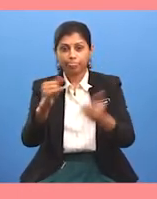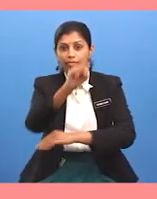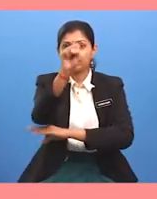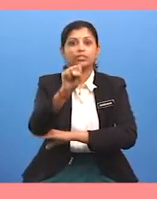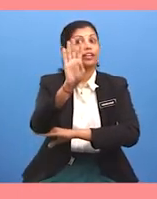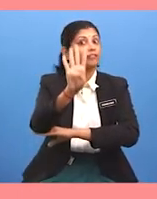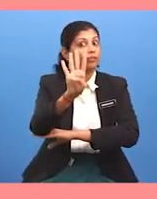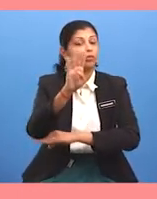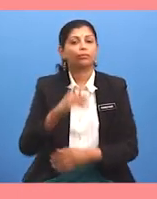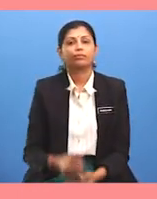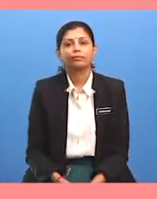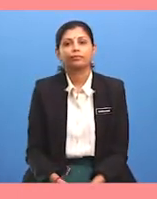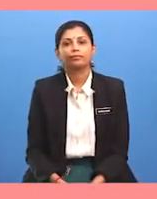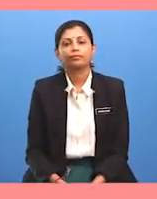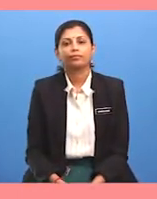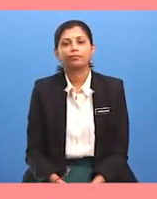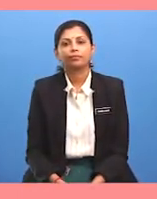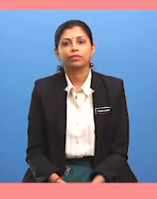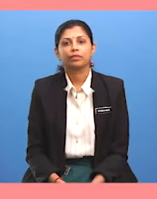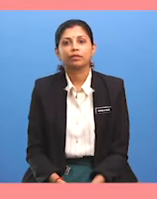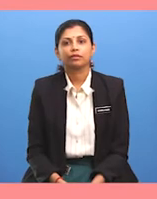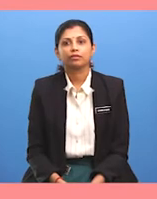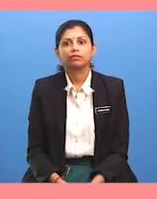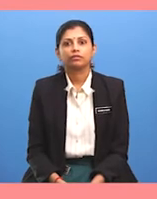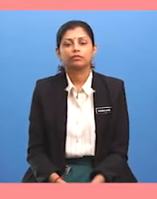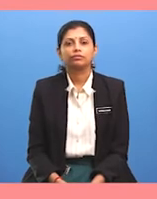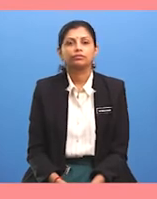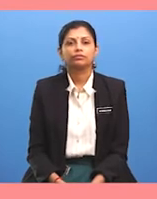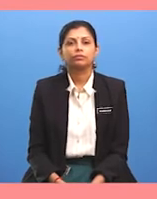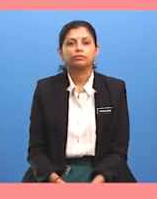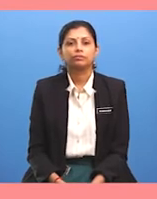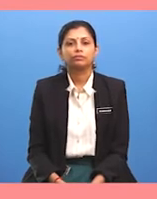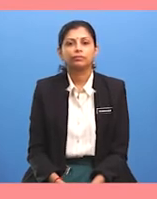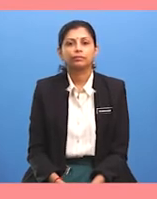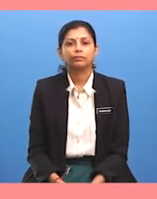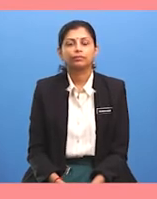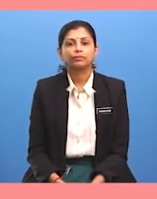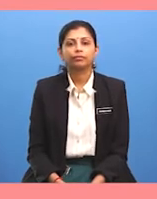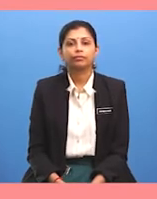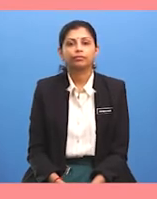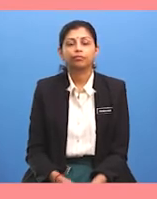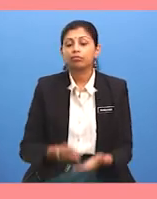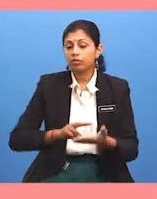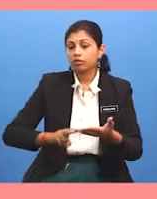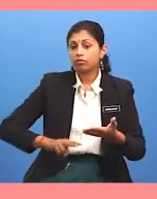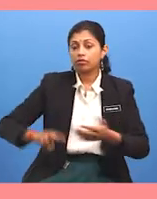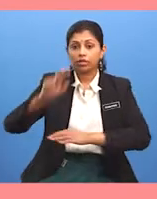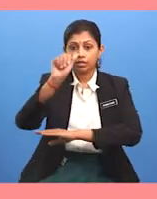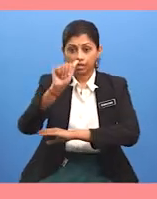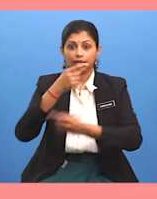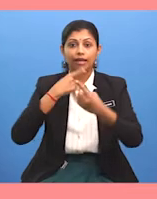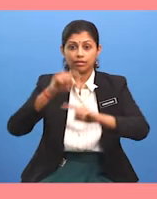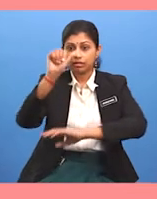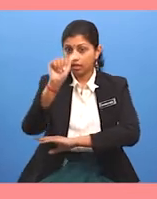do we learn about Mark Zuckerberg's main work? A. He was a